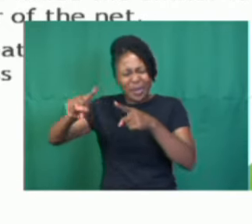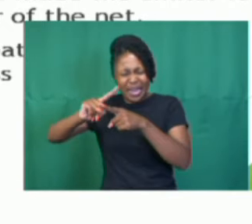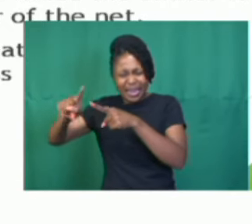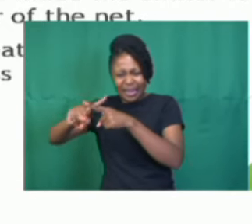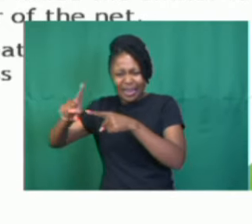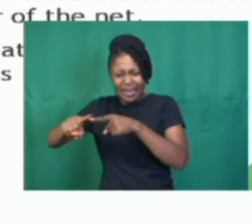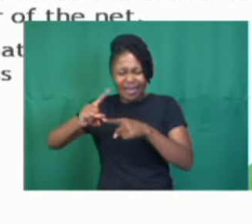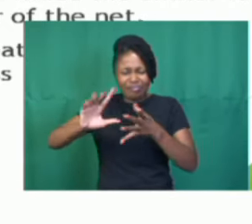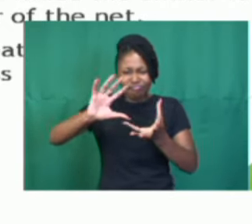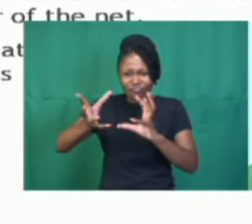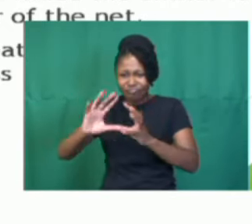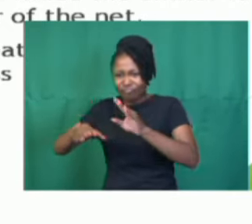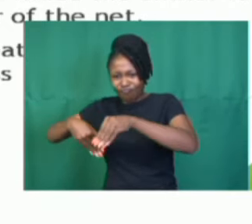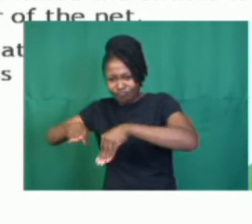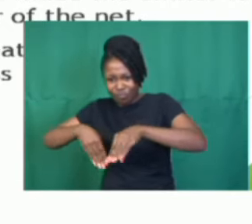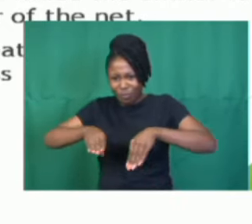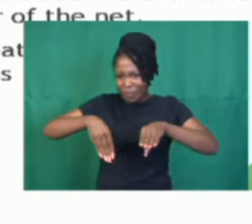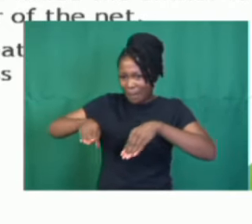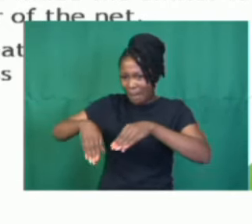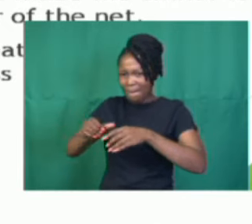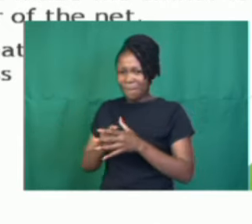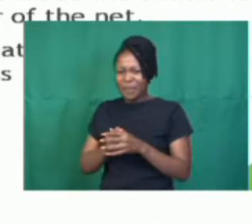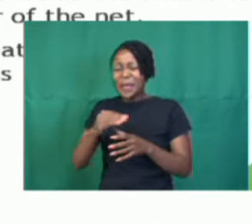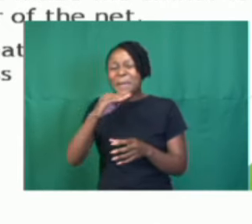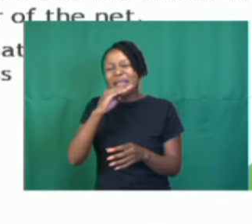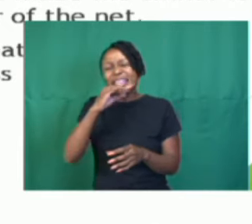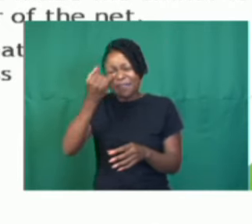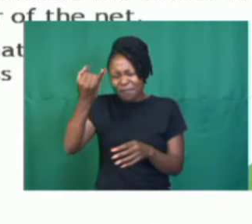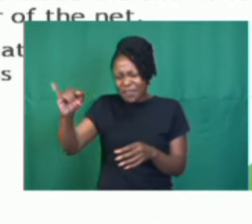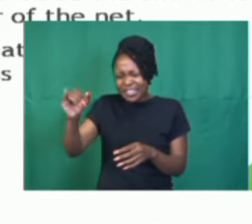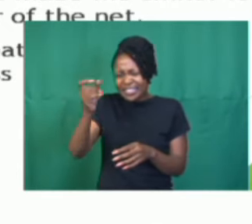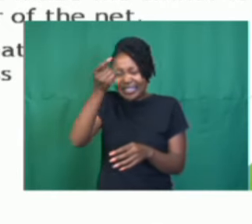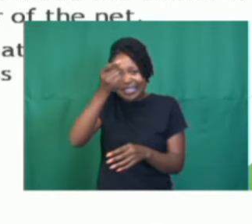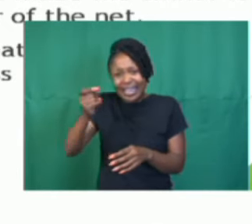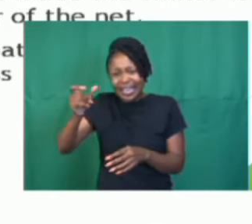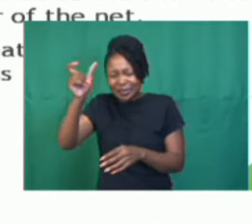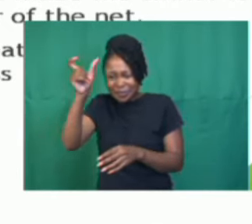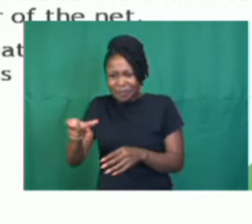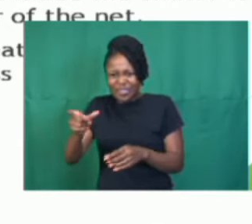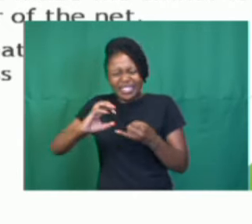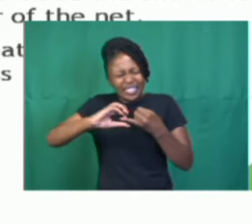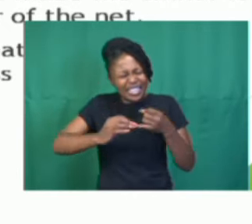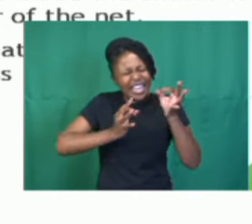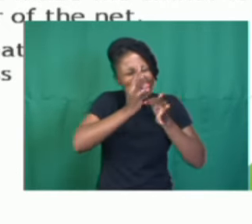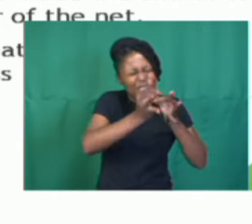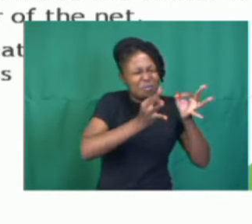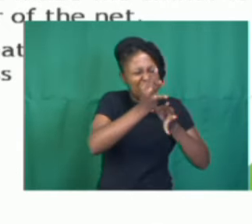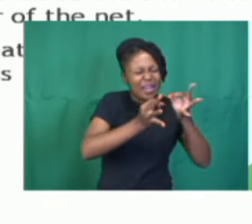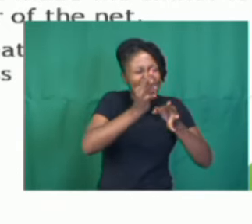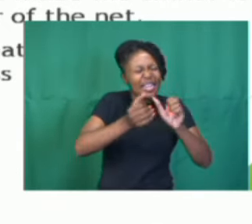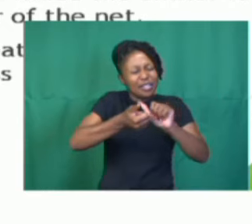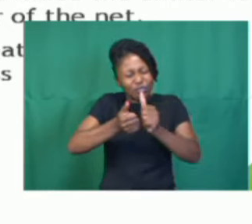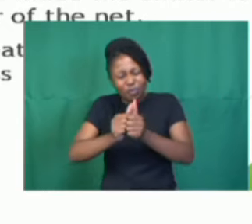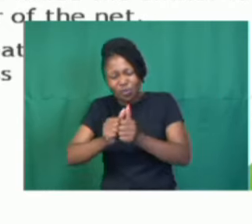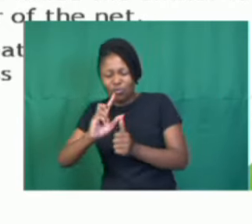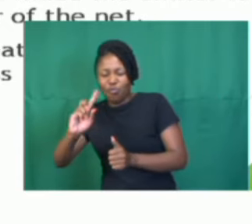the writer was trying to describe a game to us, and by now I am sure that if we still didn't know what these